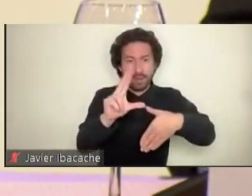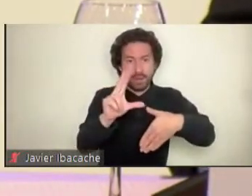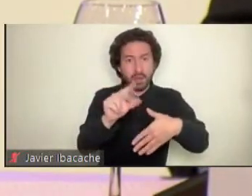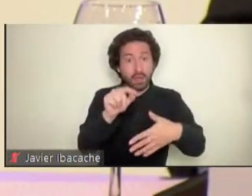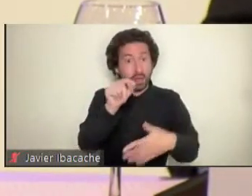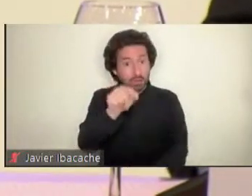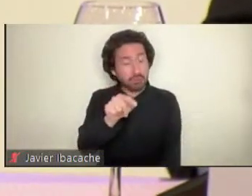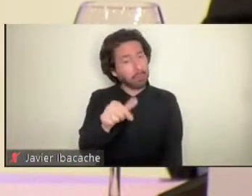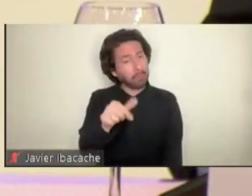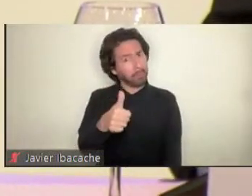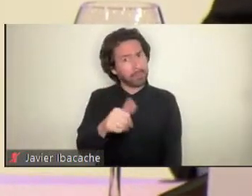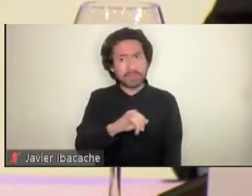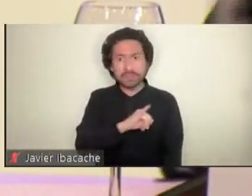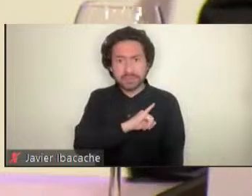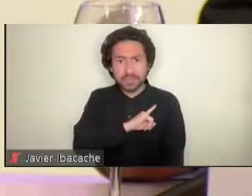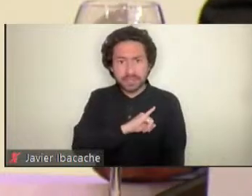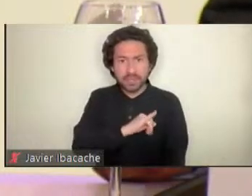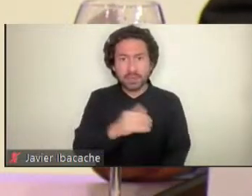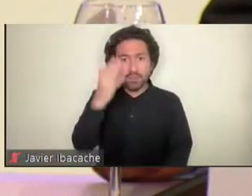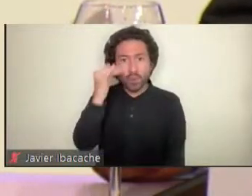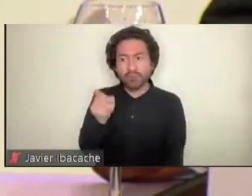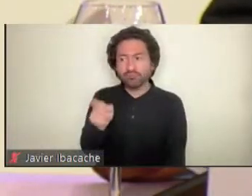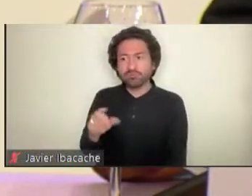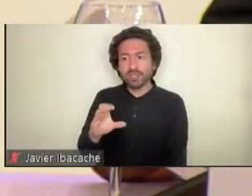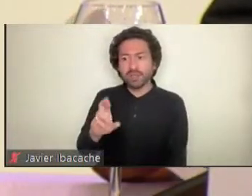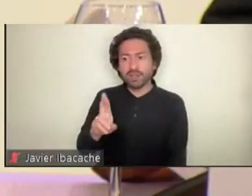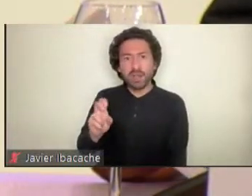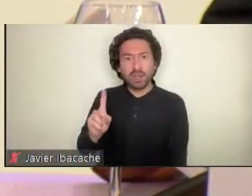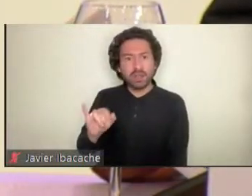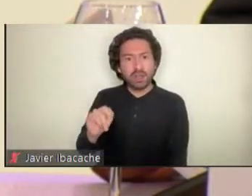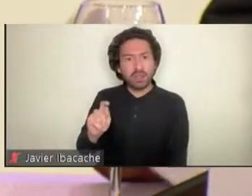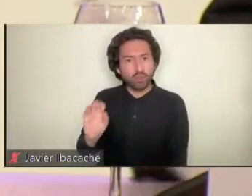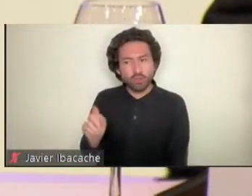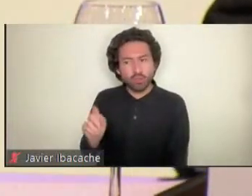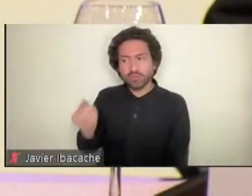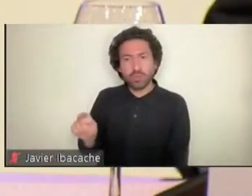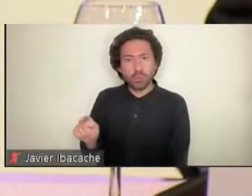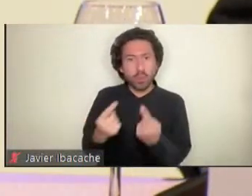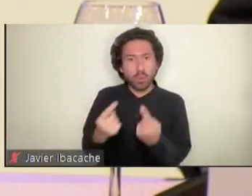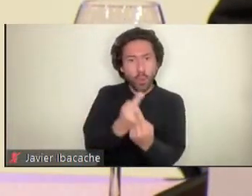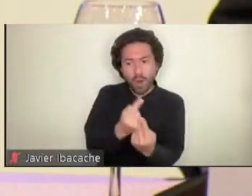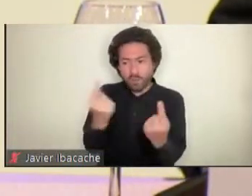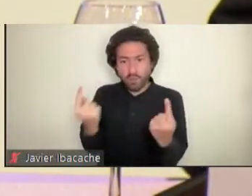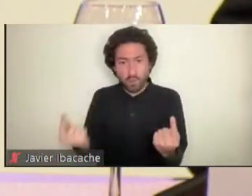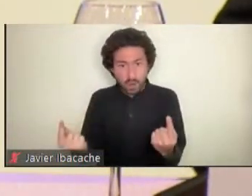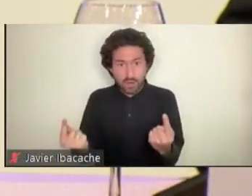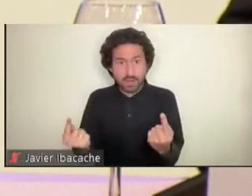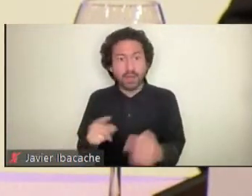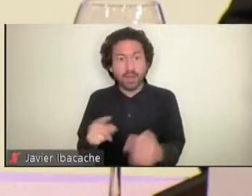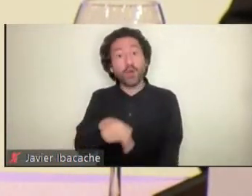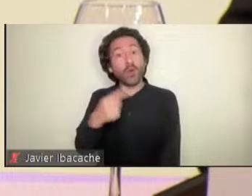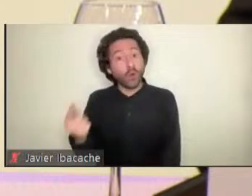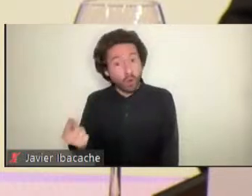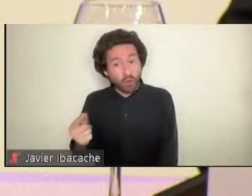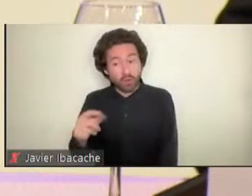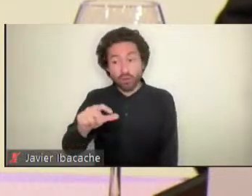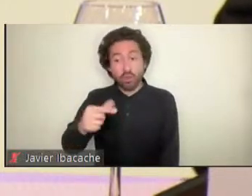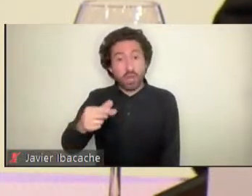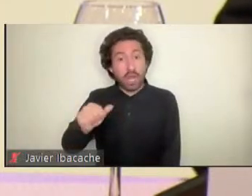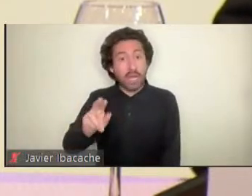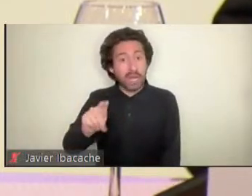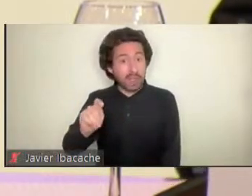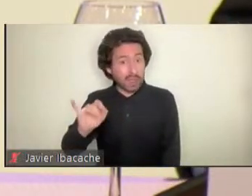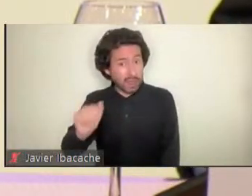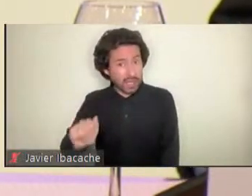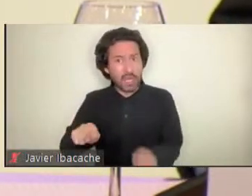interesting option for Latin America because differently from credit, the